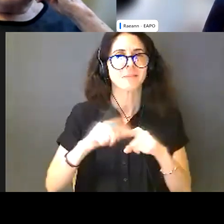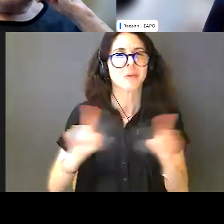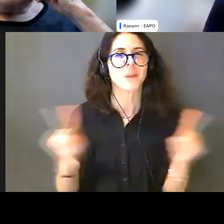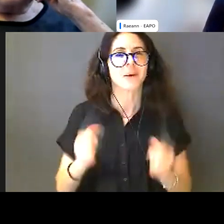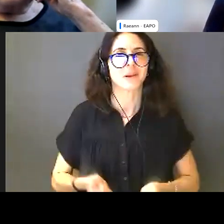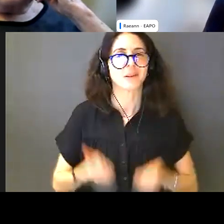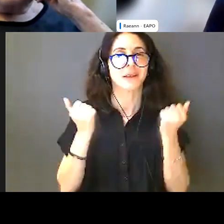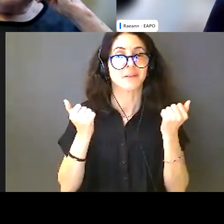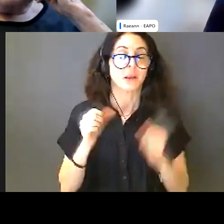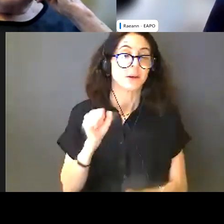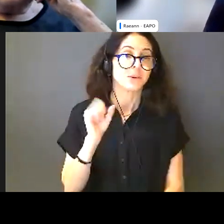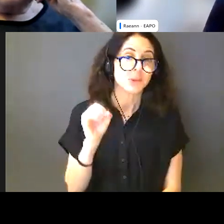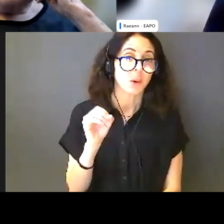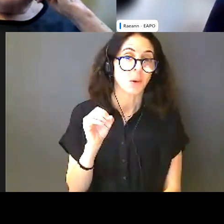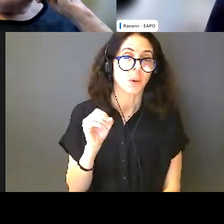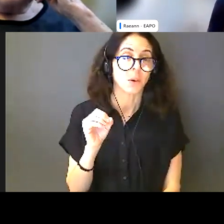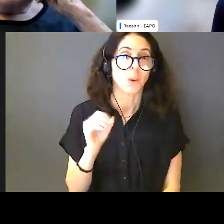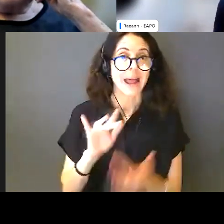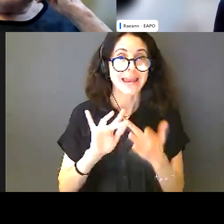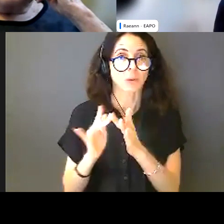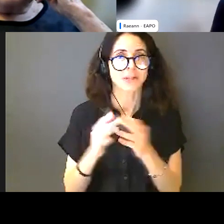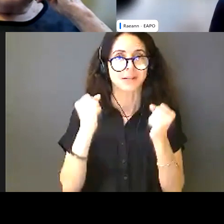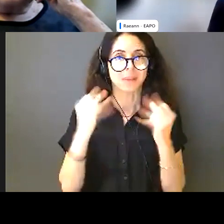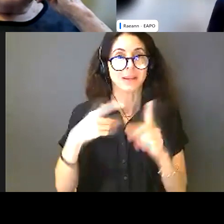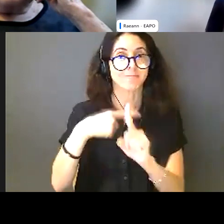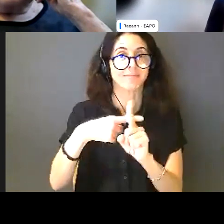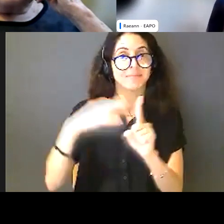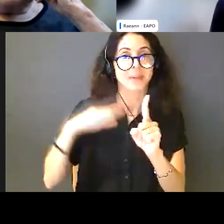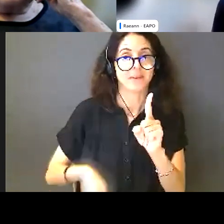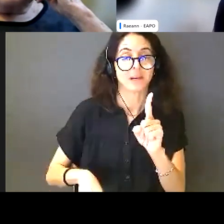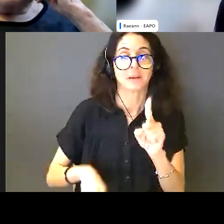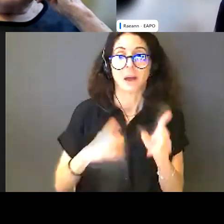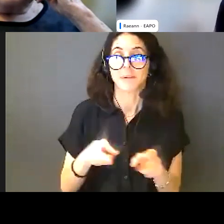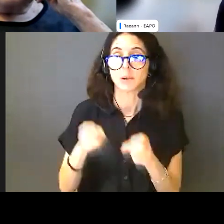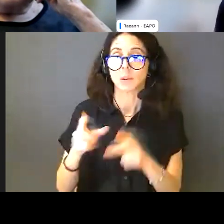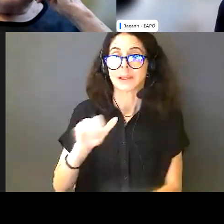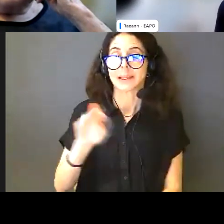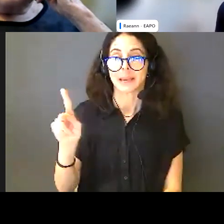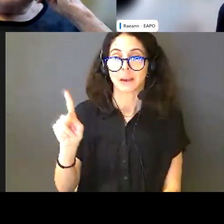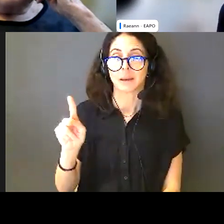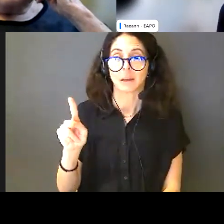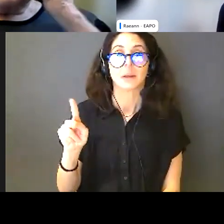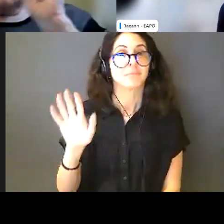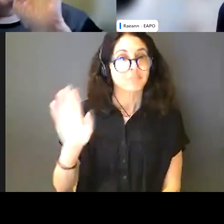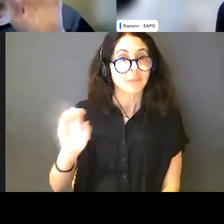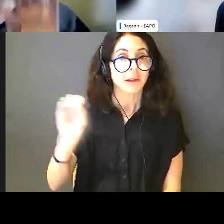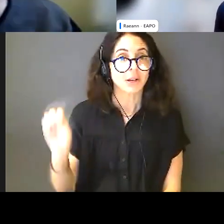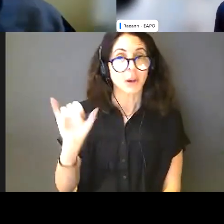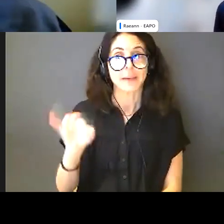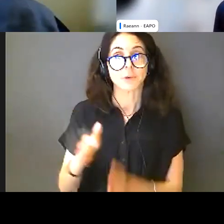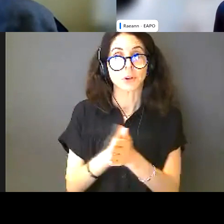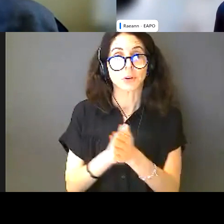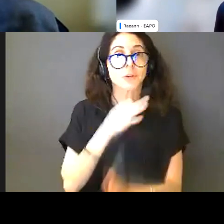are benefits of having a networks. I put in the link for the Ontario. If you want to find the networks within your